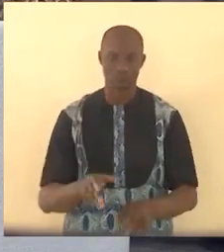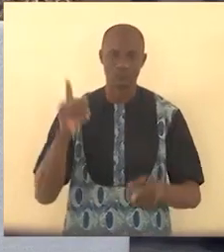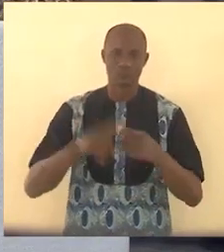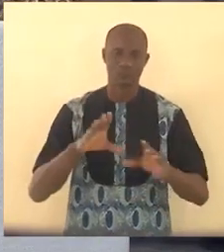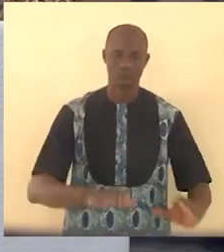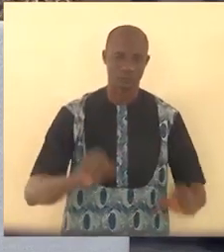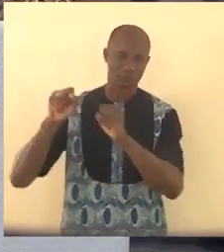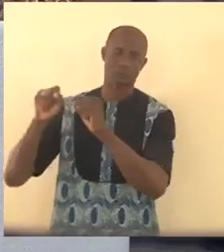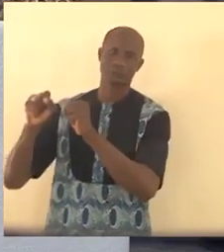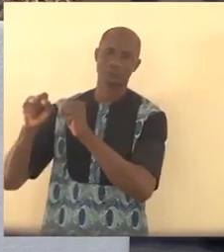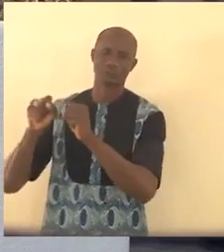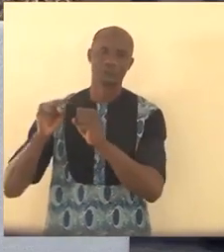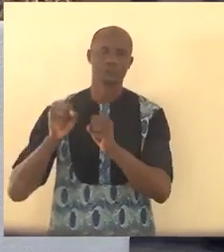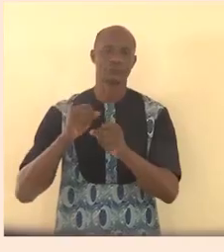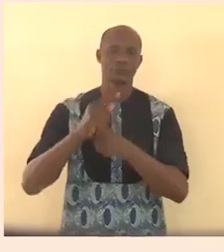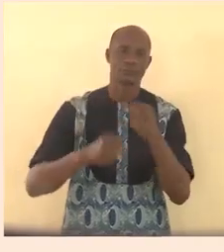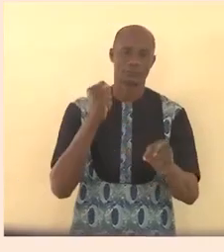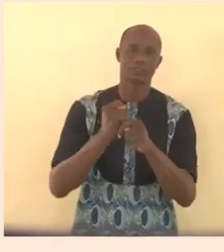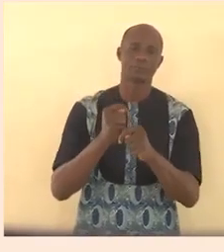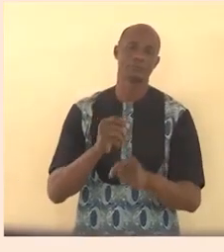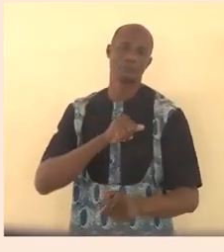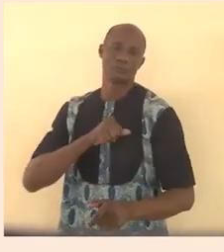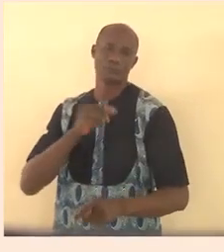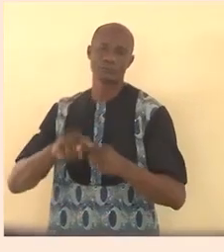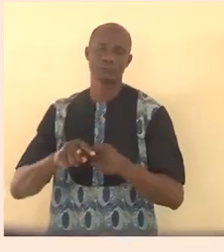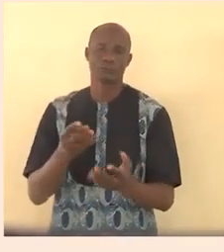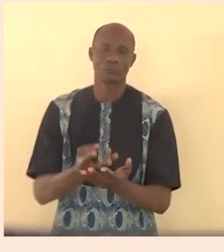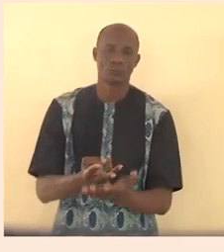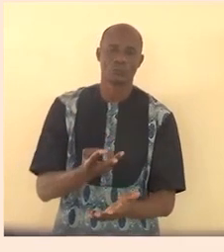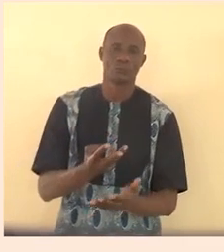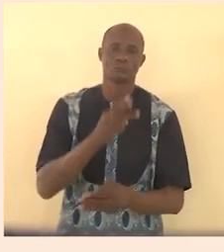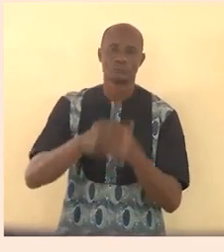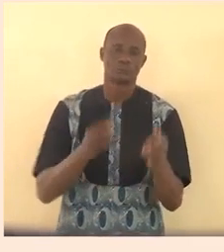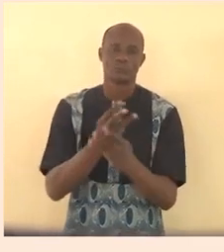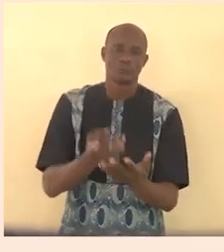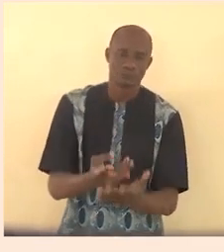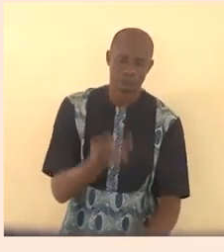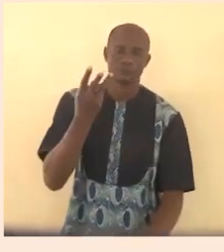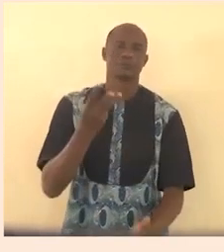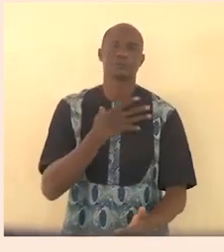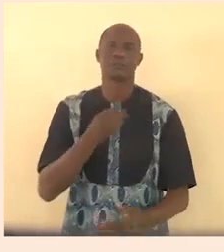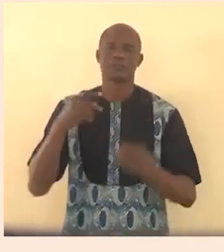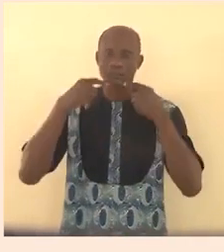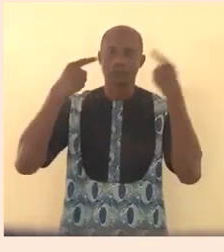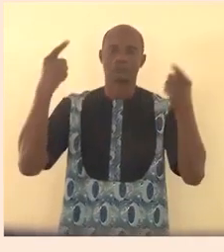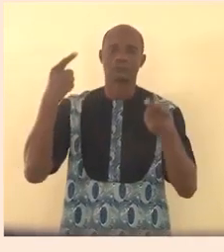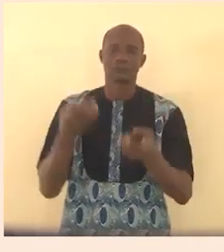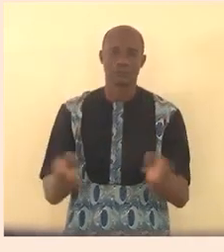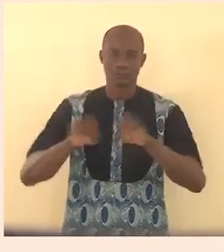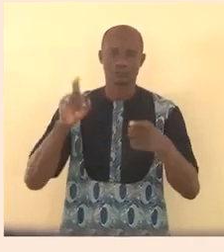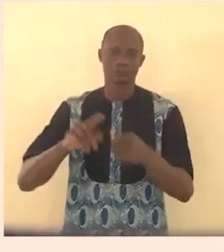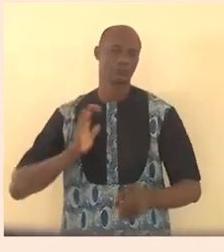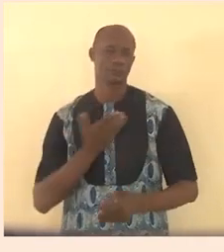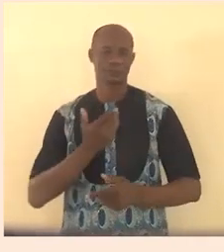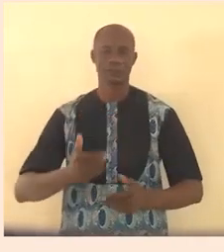to adopt a certain attitude towards worldly riches or worldly success, or even to our